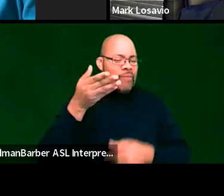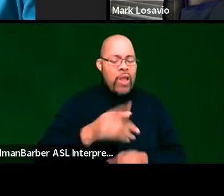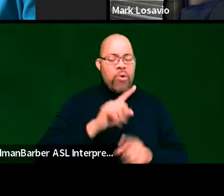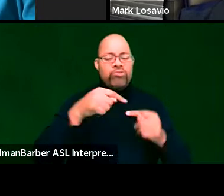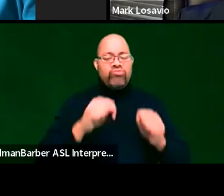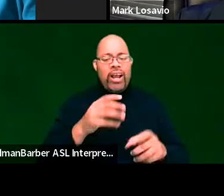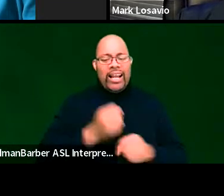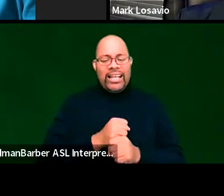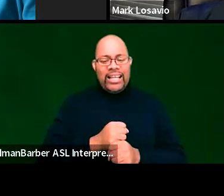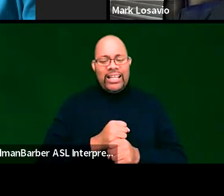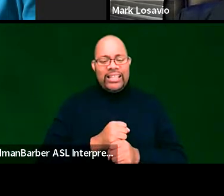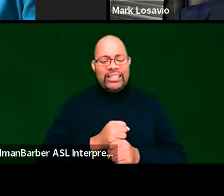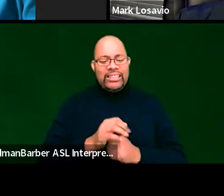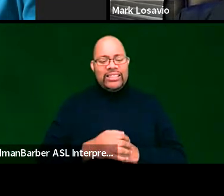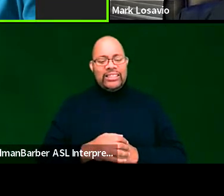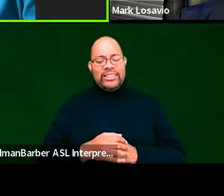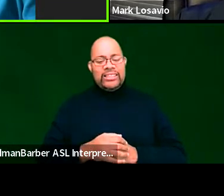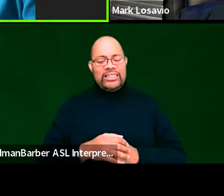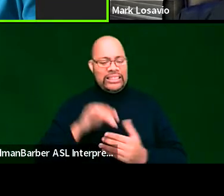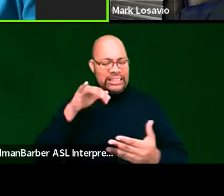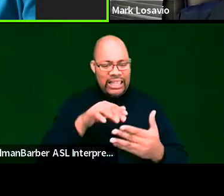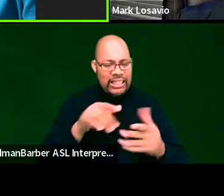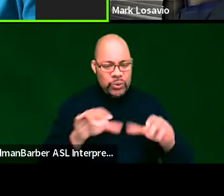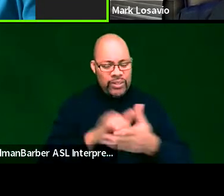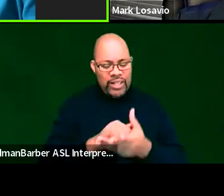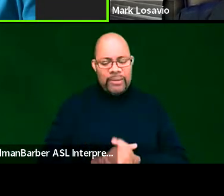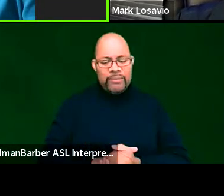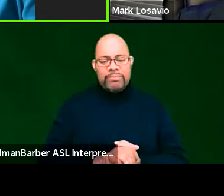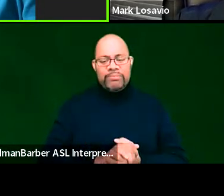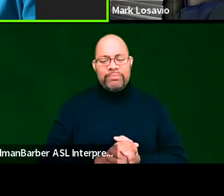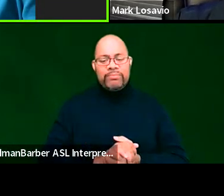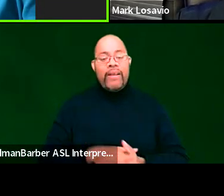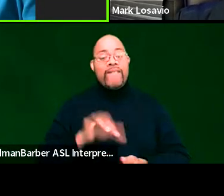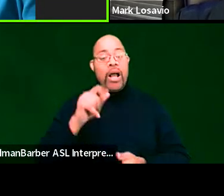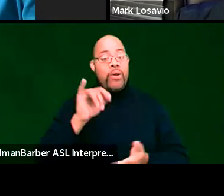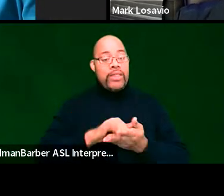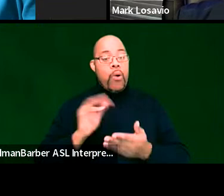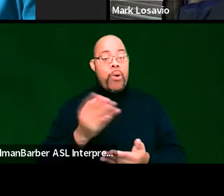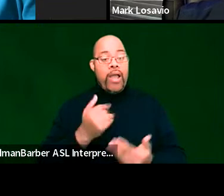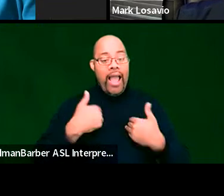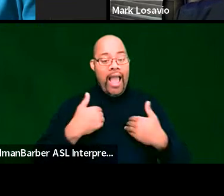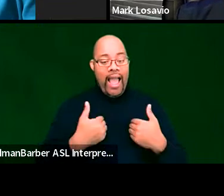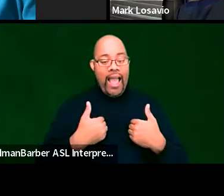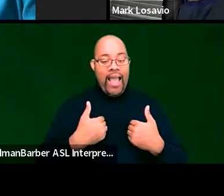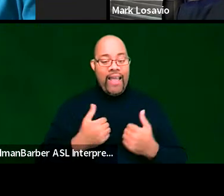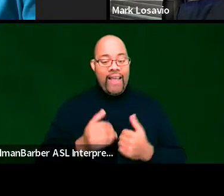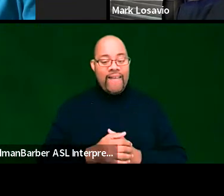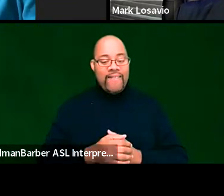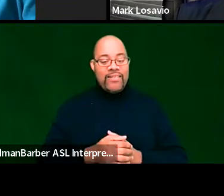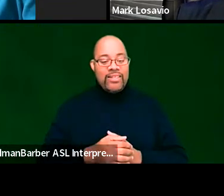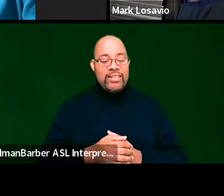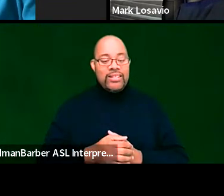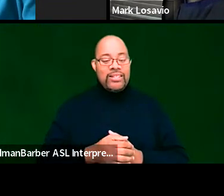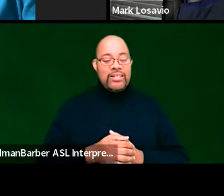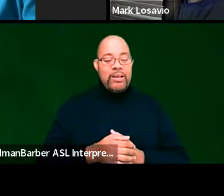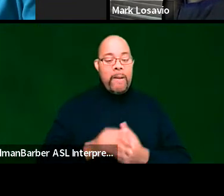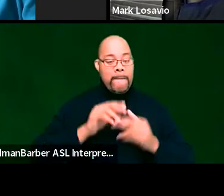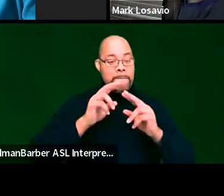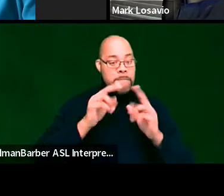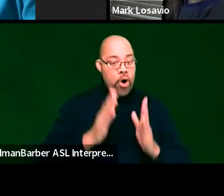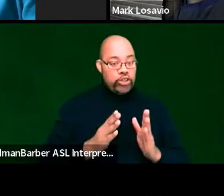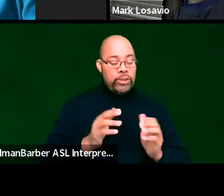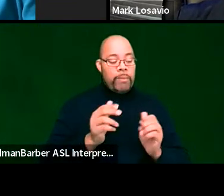trying to get a study going. And it found out we had a standing partnership between NOAA and